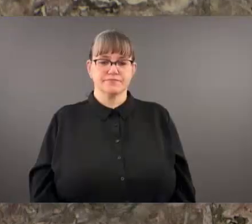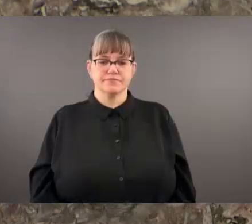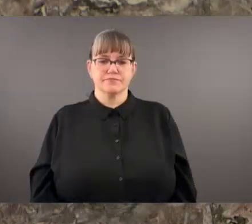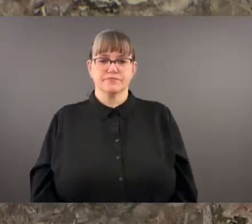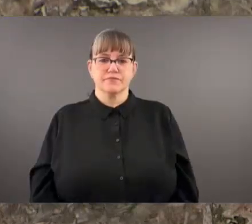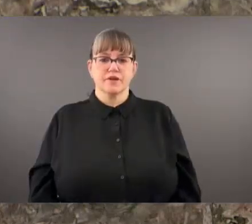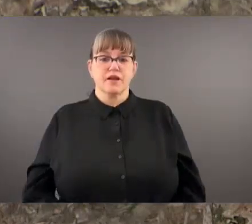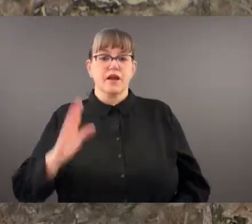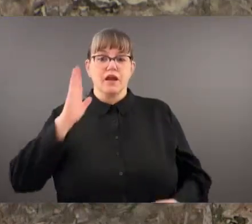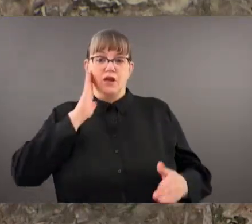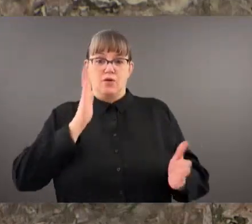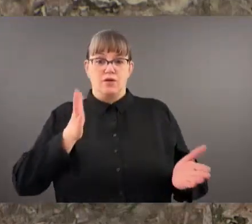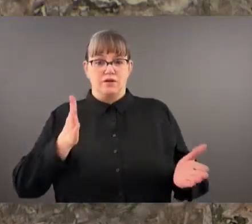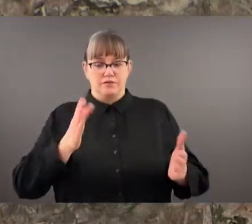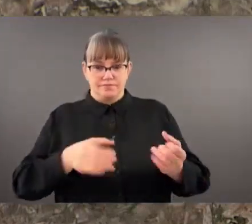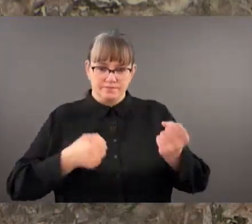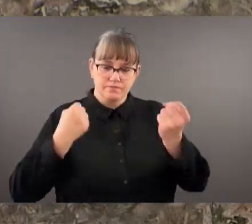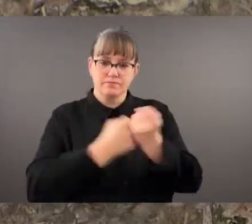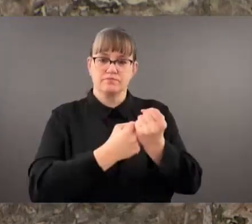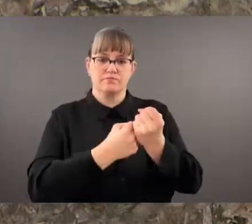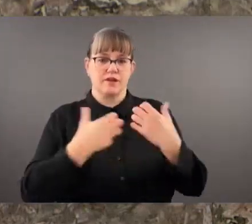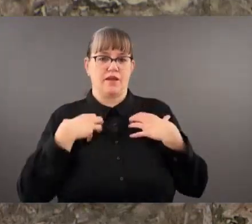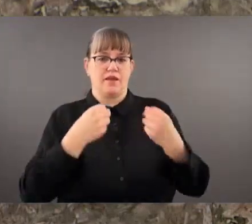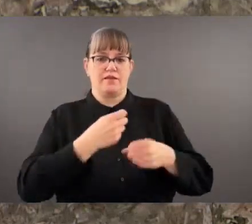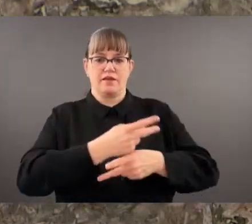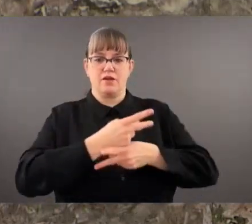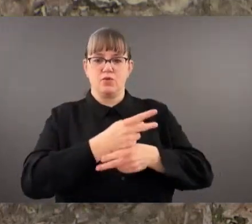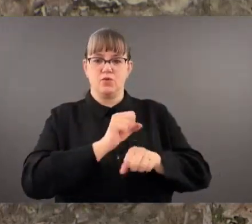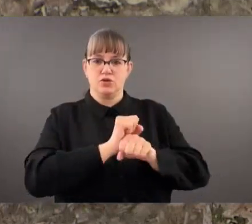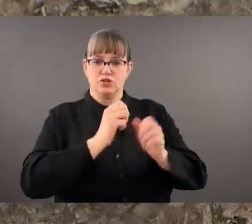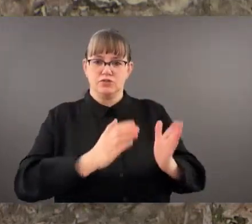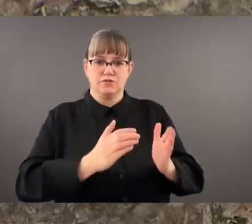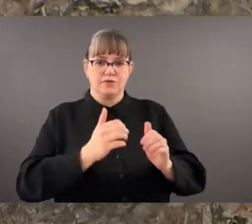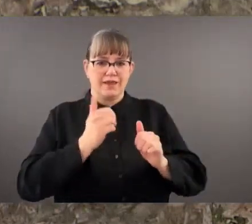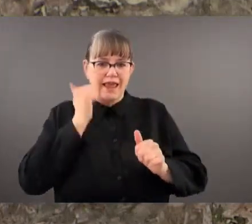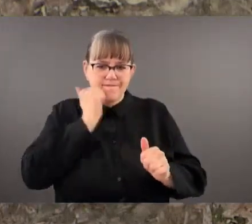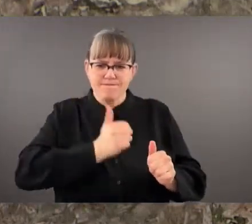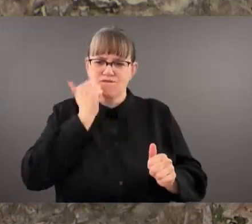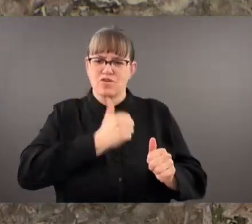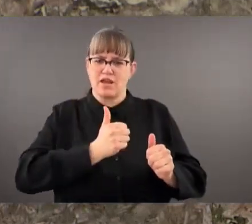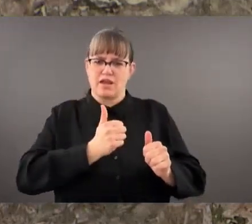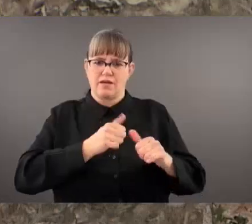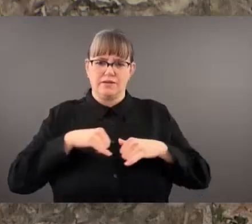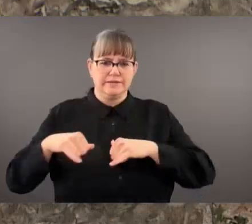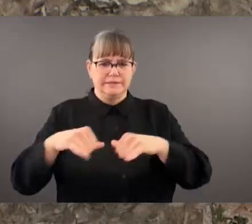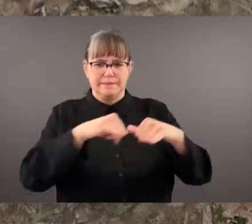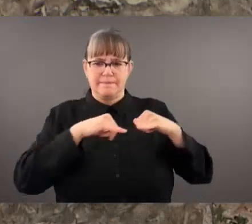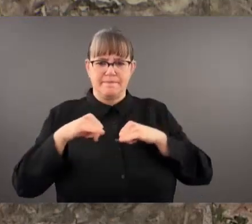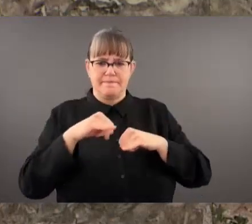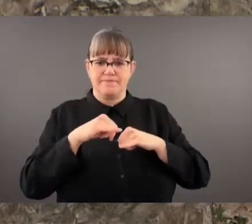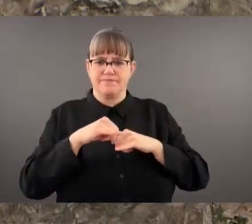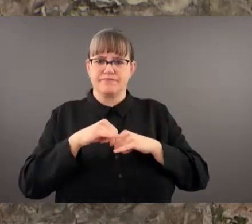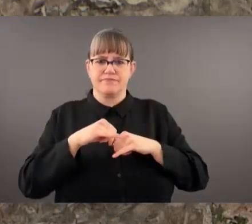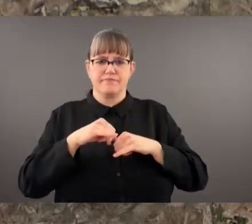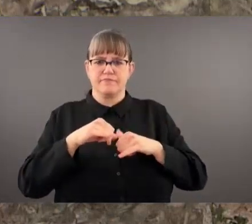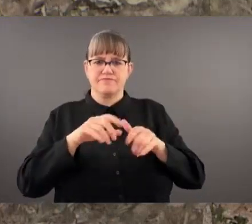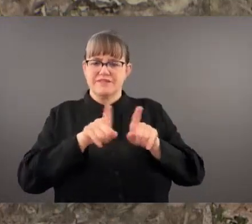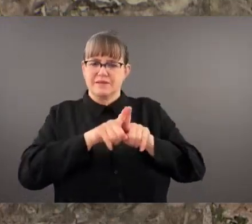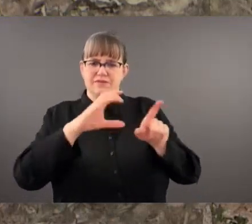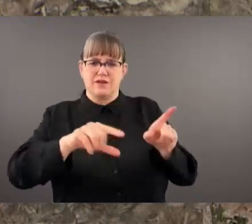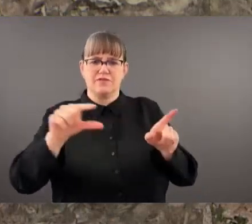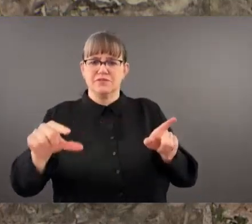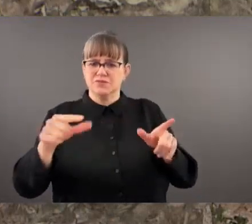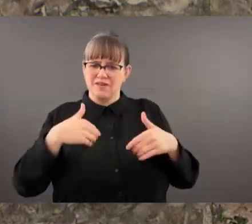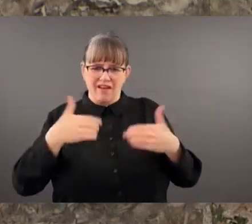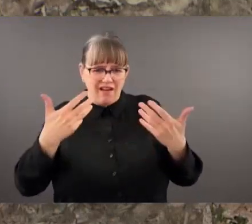every member of this government. Mr. Speaker, we have canvassed many different communities across BC in today's question period. Mr. Speaker,